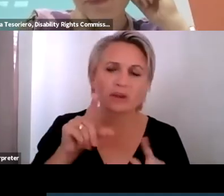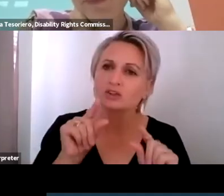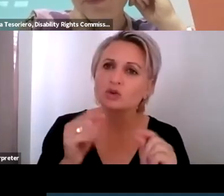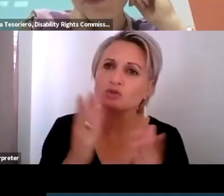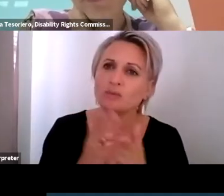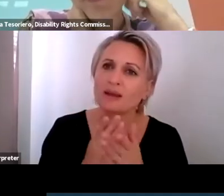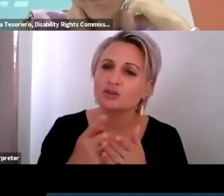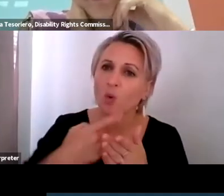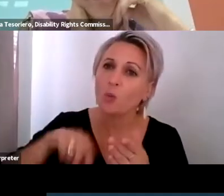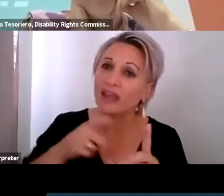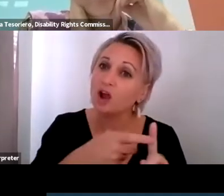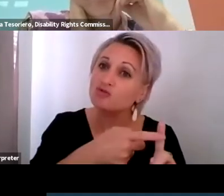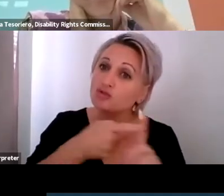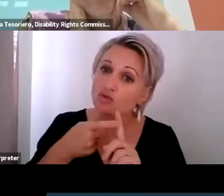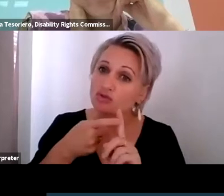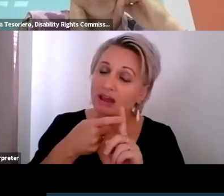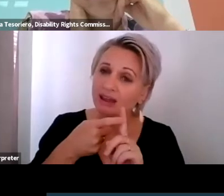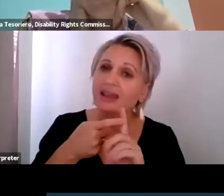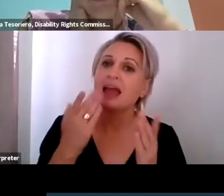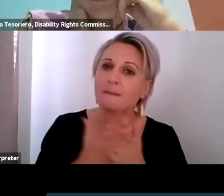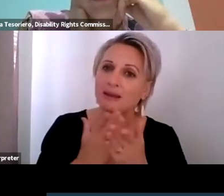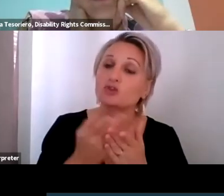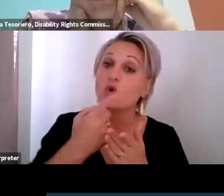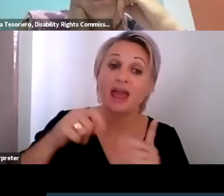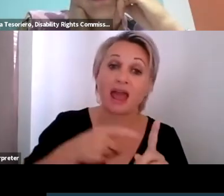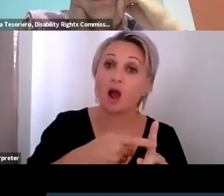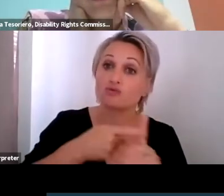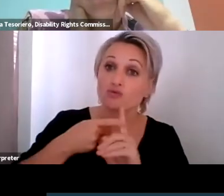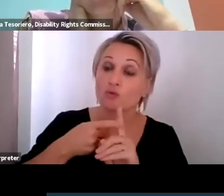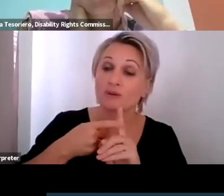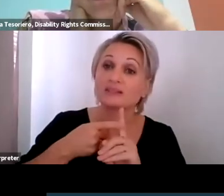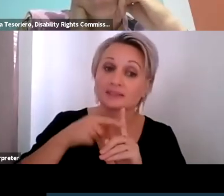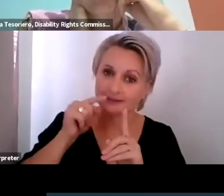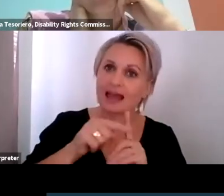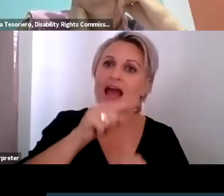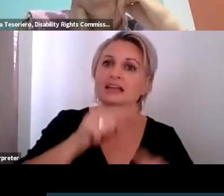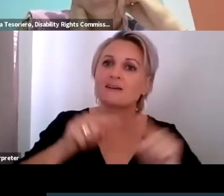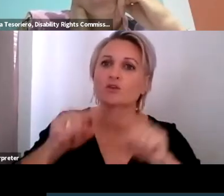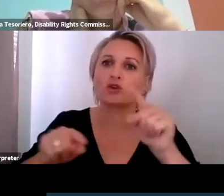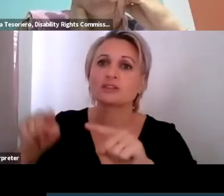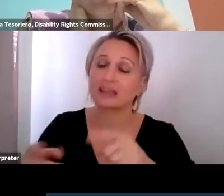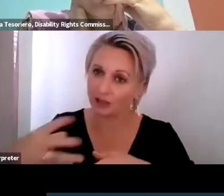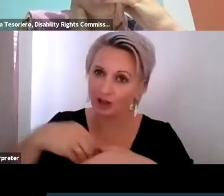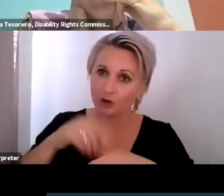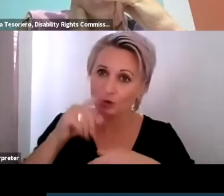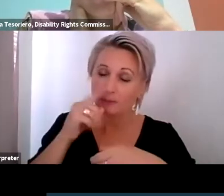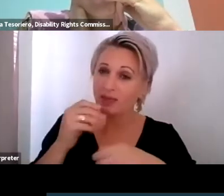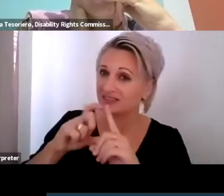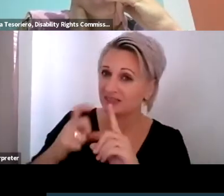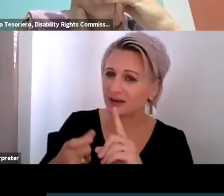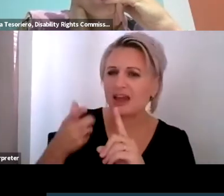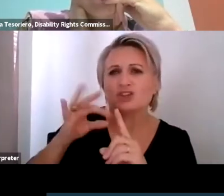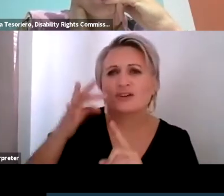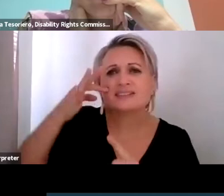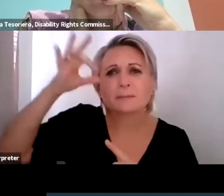are recruiting for diversity across the board, including people with disabilities. Do you have some pointers